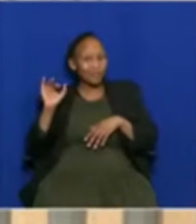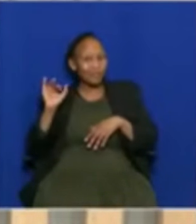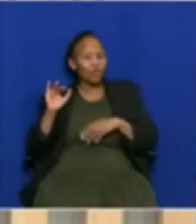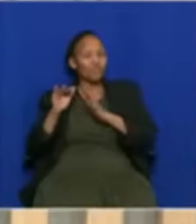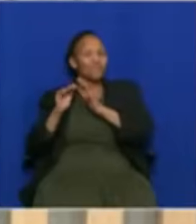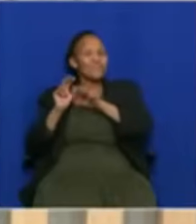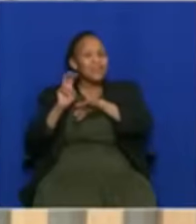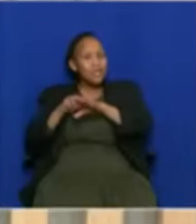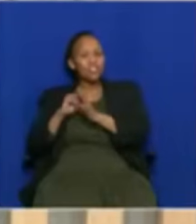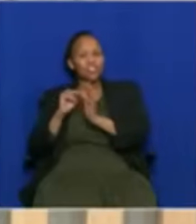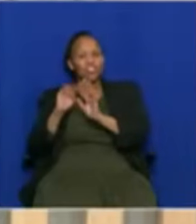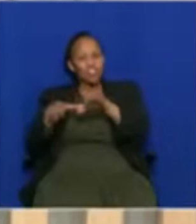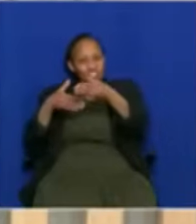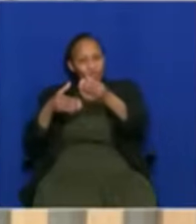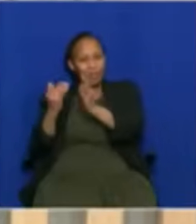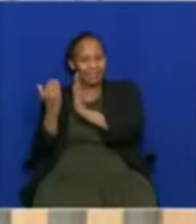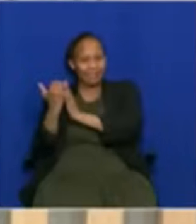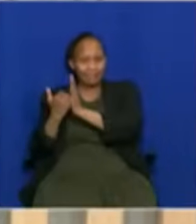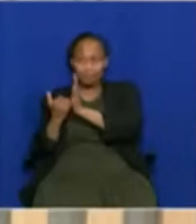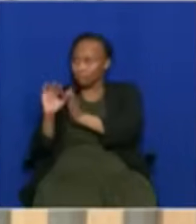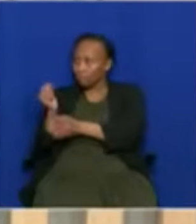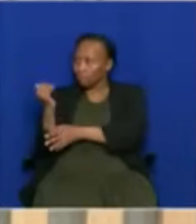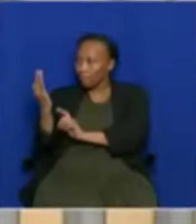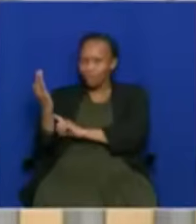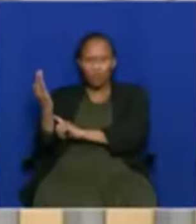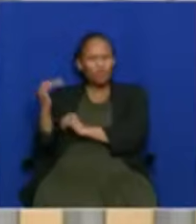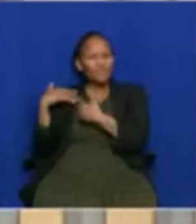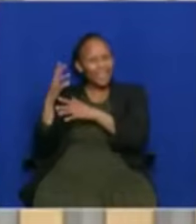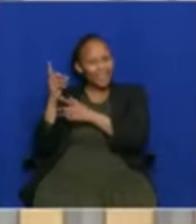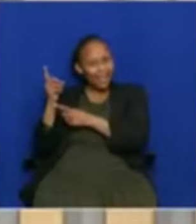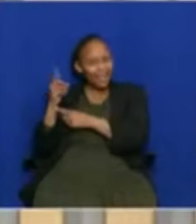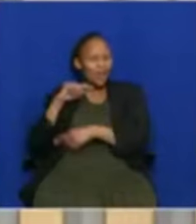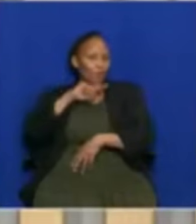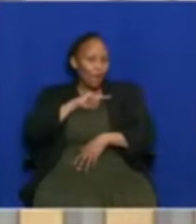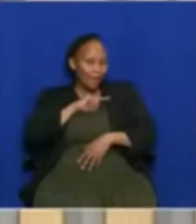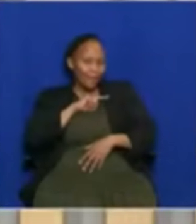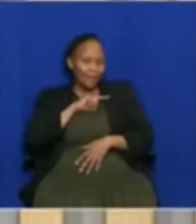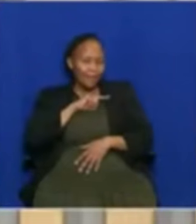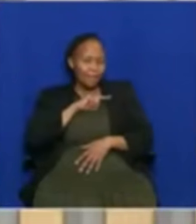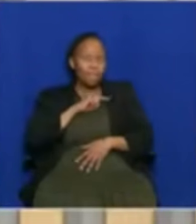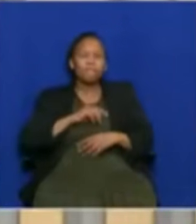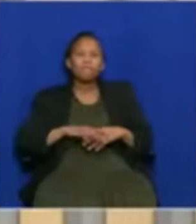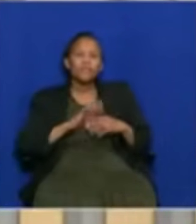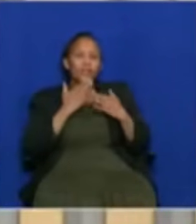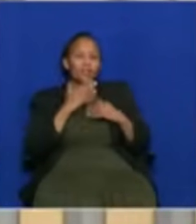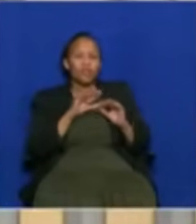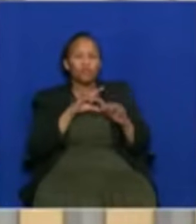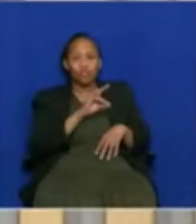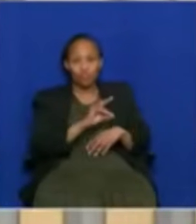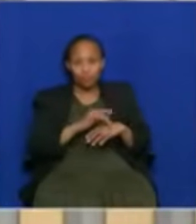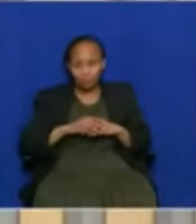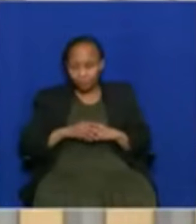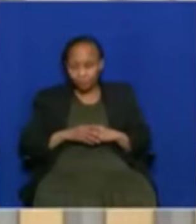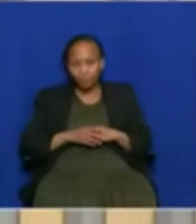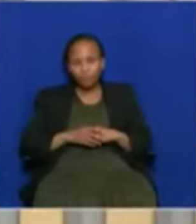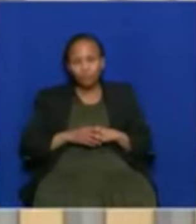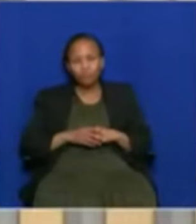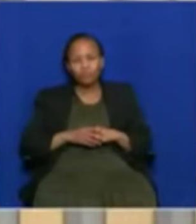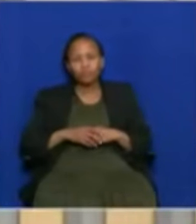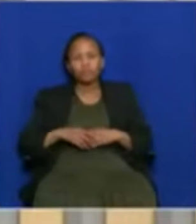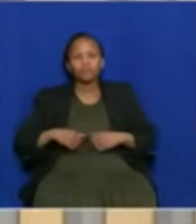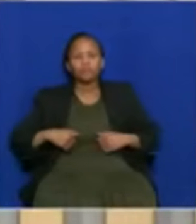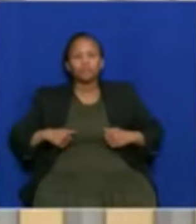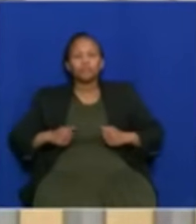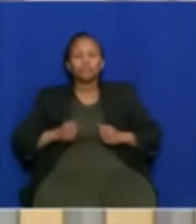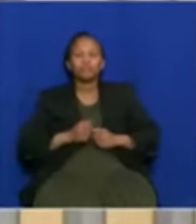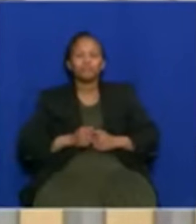this? Thank you, Chair. First of all, on the A1 statement, paragraph 2, there's no